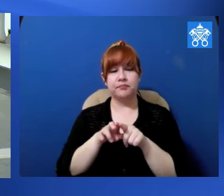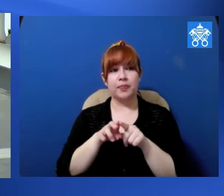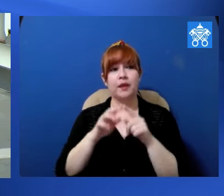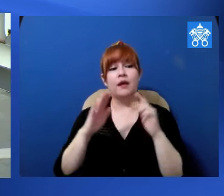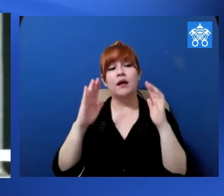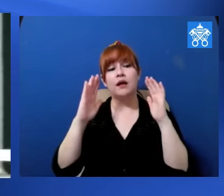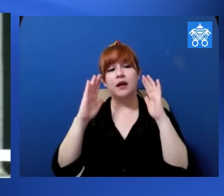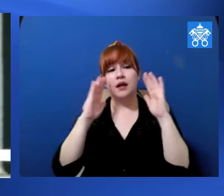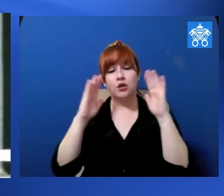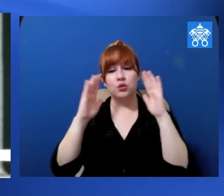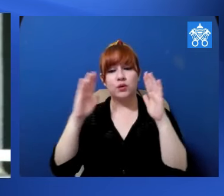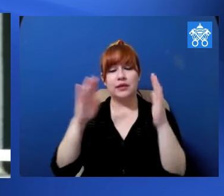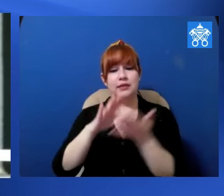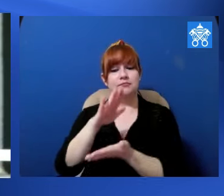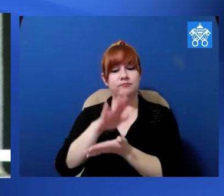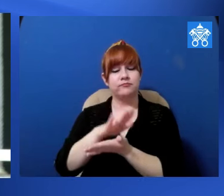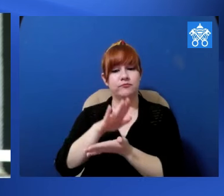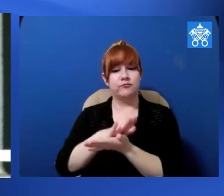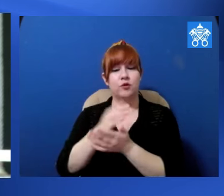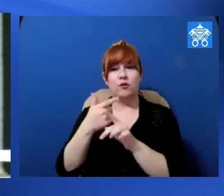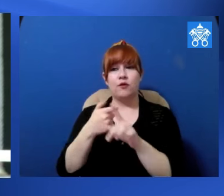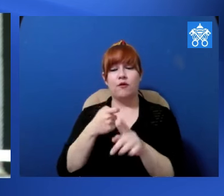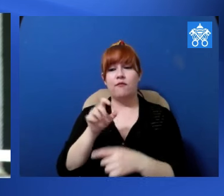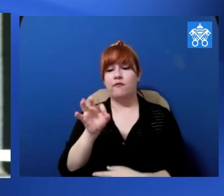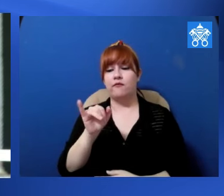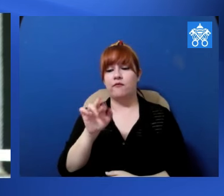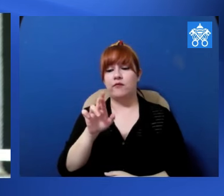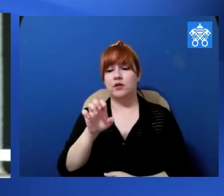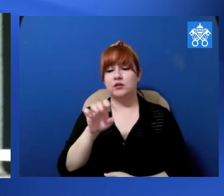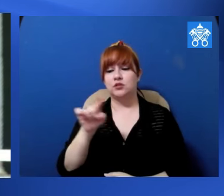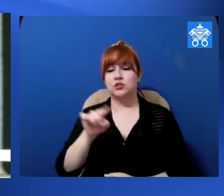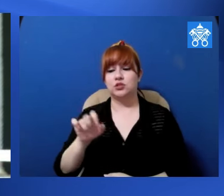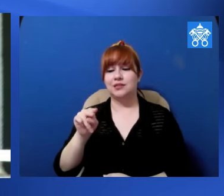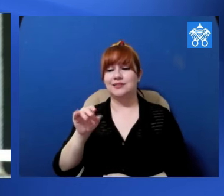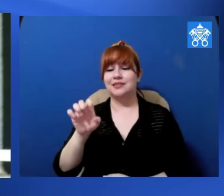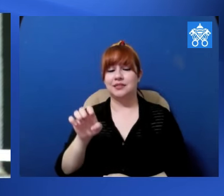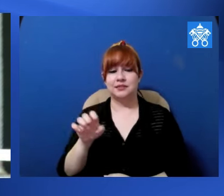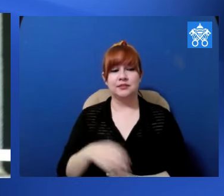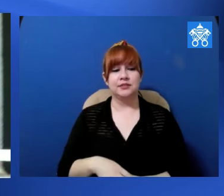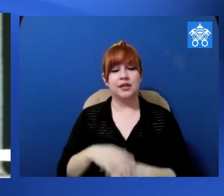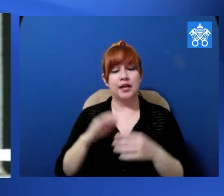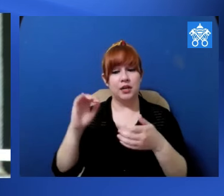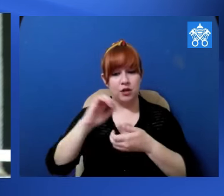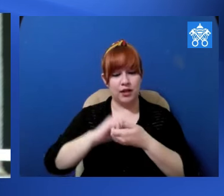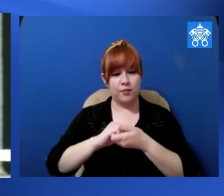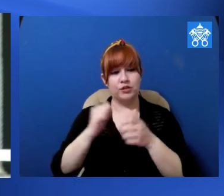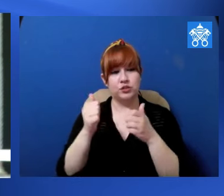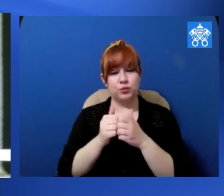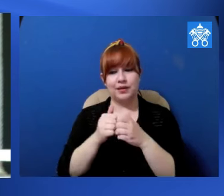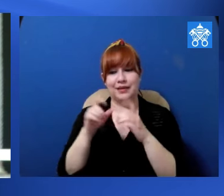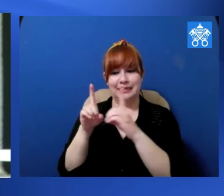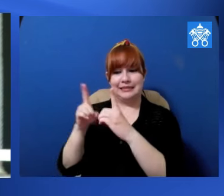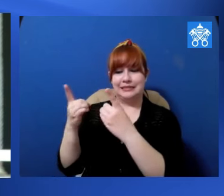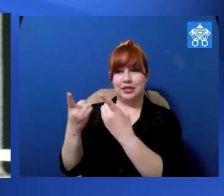I also greet the Volley Academy of Piacenza, which is committed to promoting a safe sporting